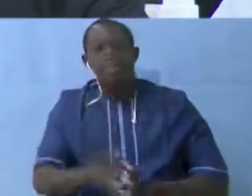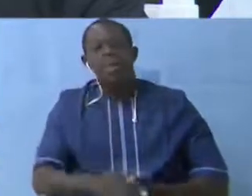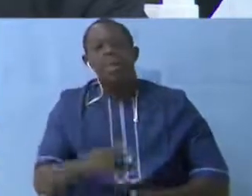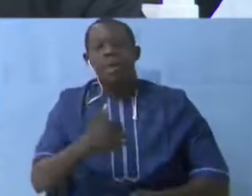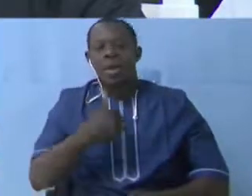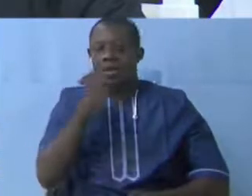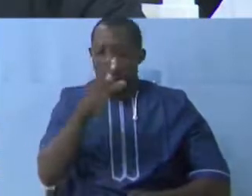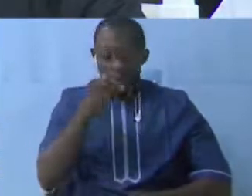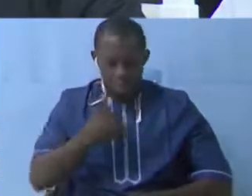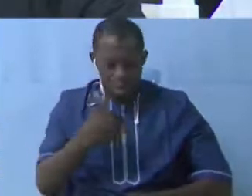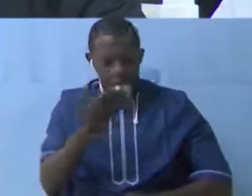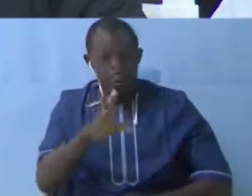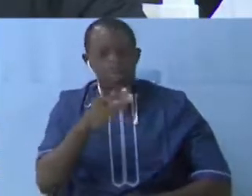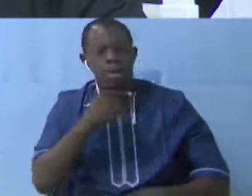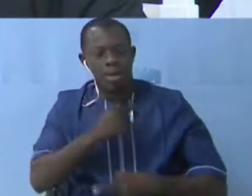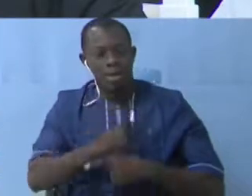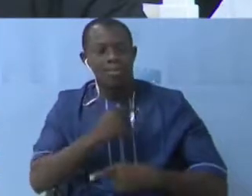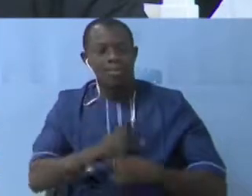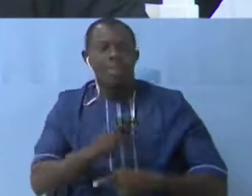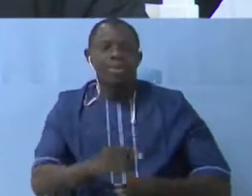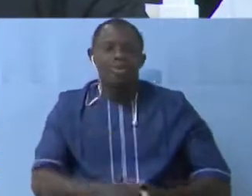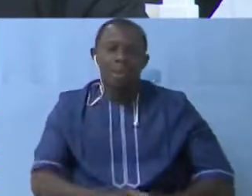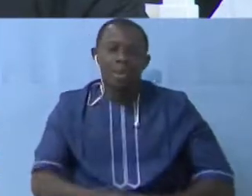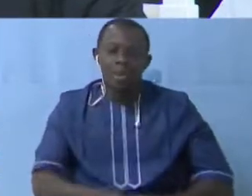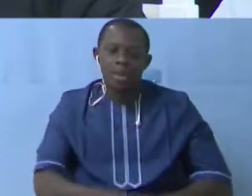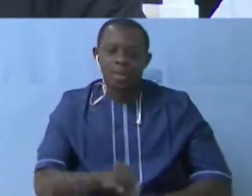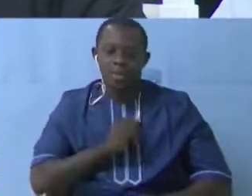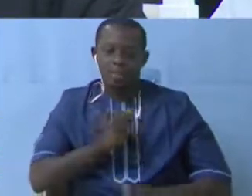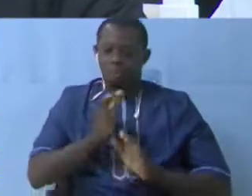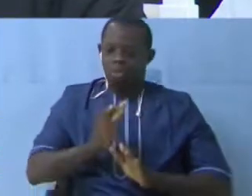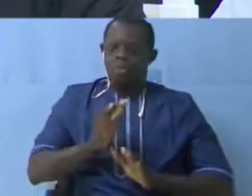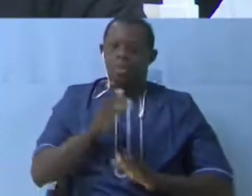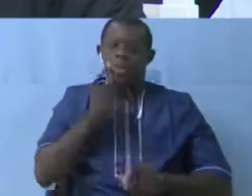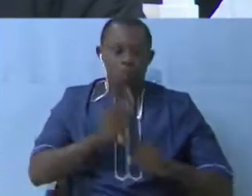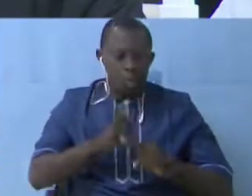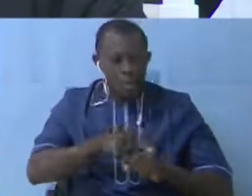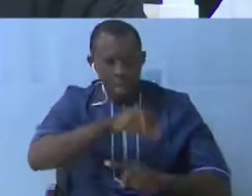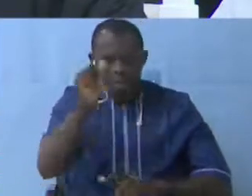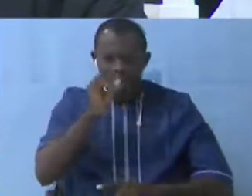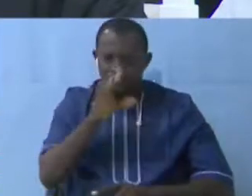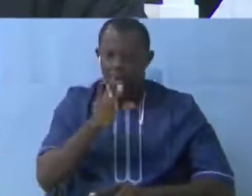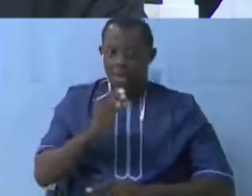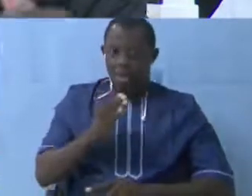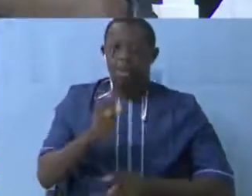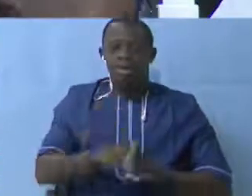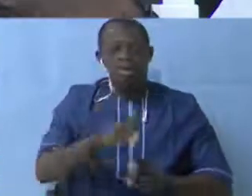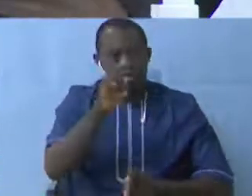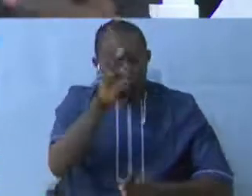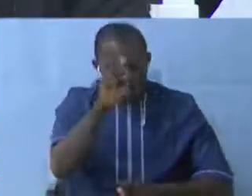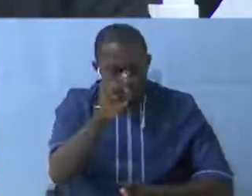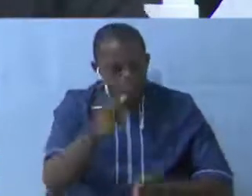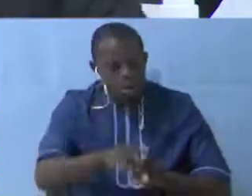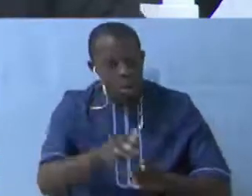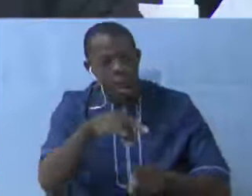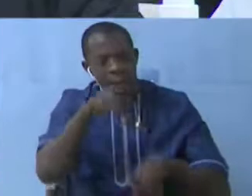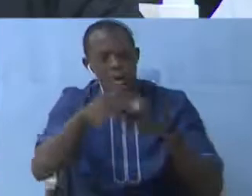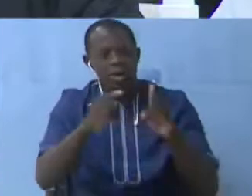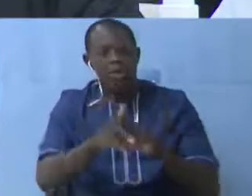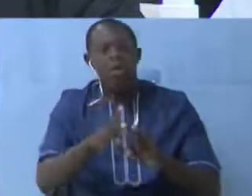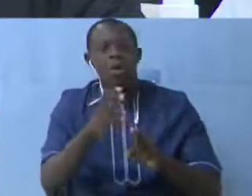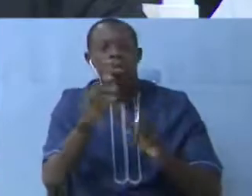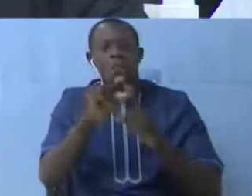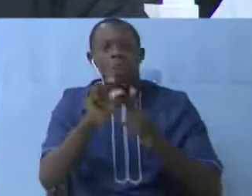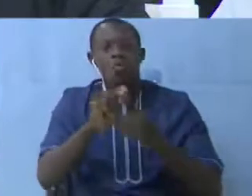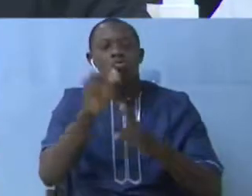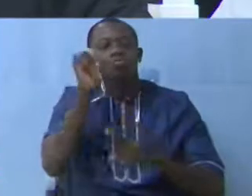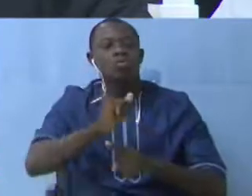I said to him, "From the Gambia." ma ne ko Gambia. Oh, he stopped quickly and said, in the accent that he